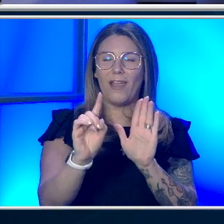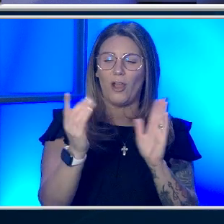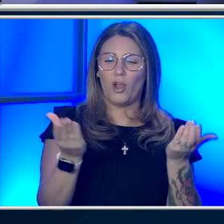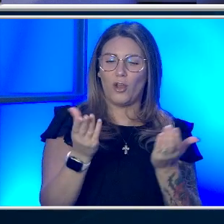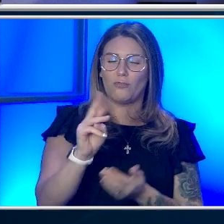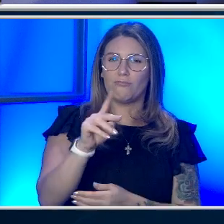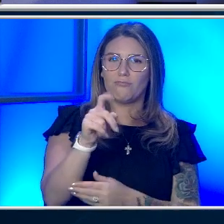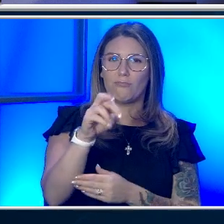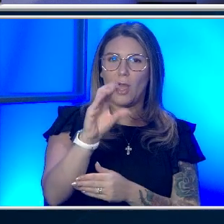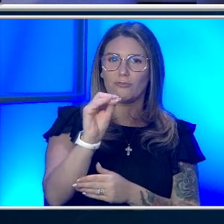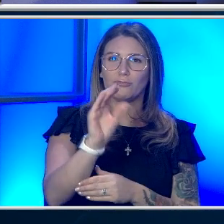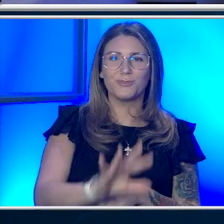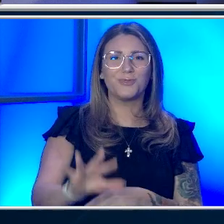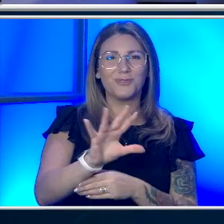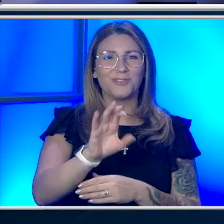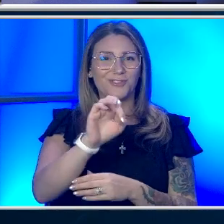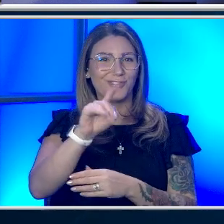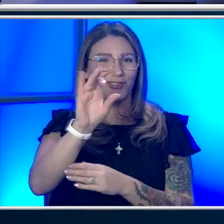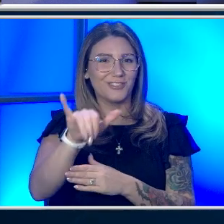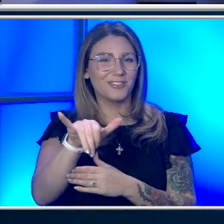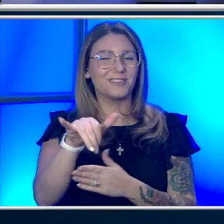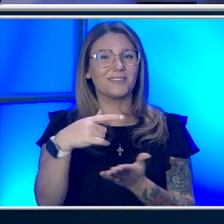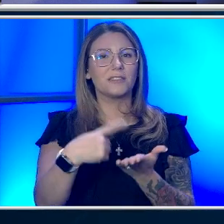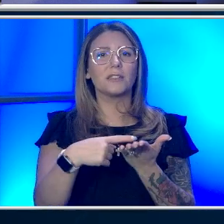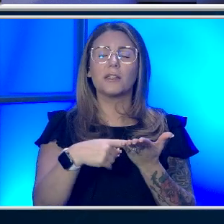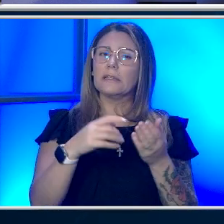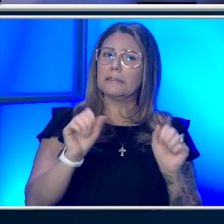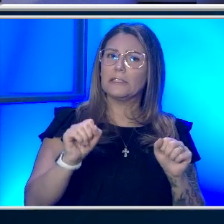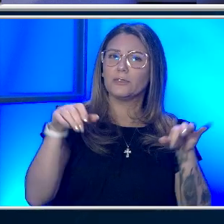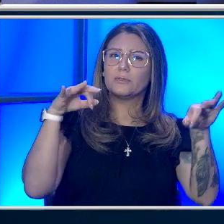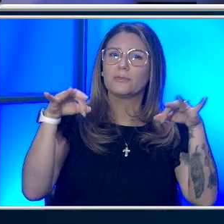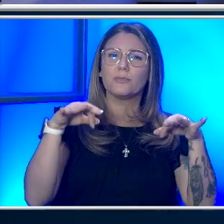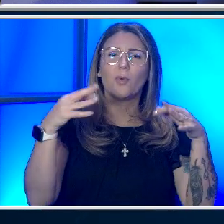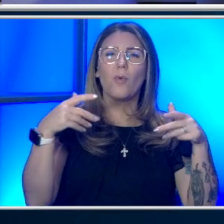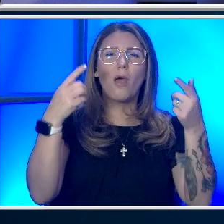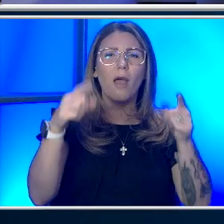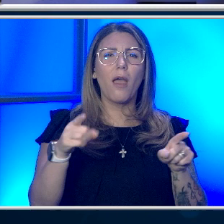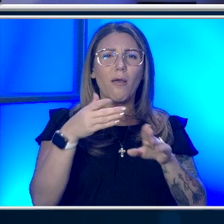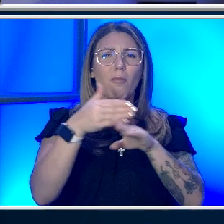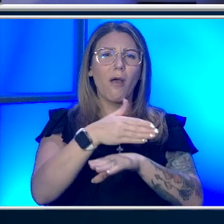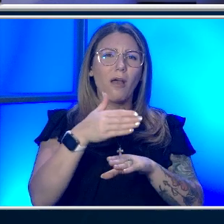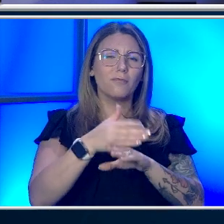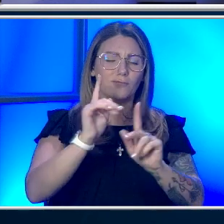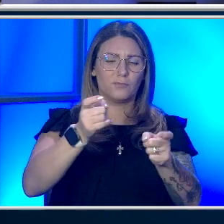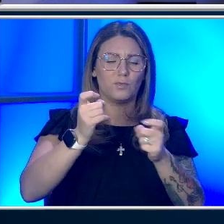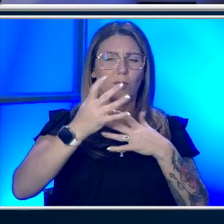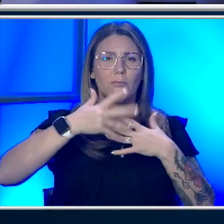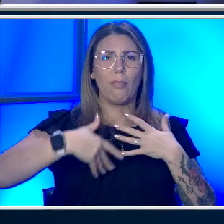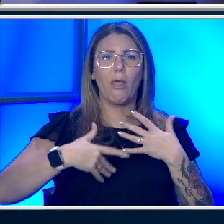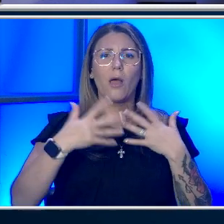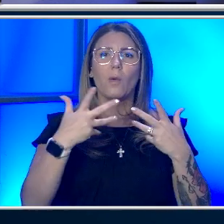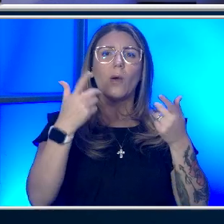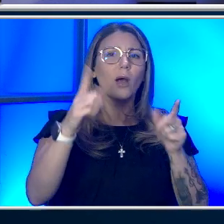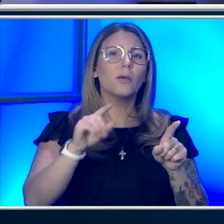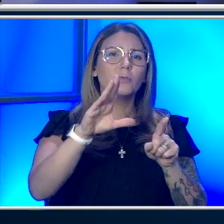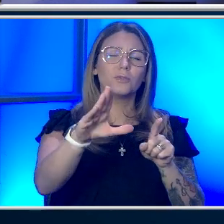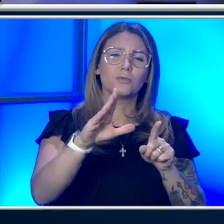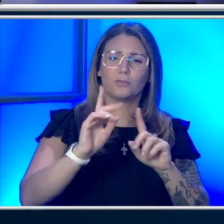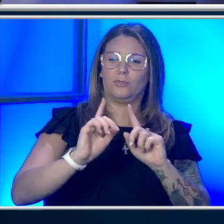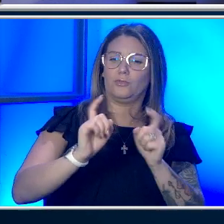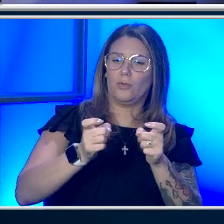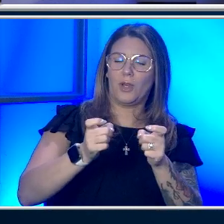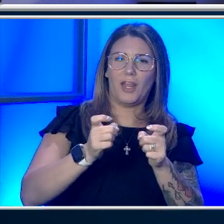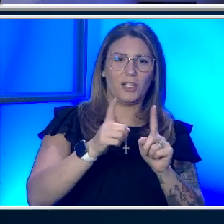just discussed. So walk us through, Chelsea, what happens after donating blood. What happens to your donation from the time you leave your appointment to when